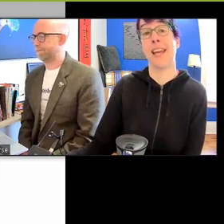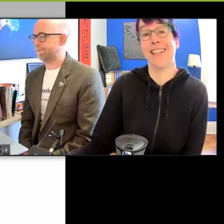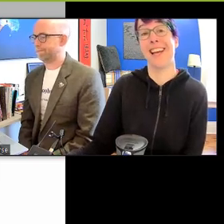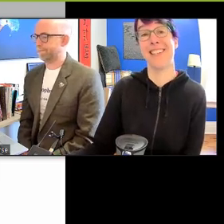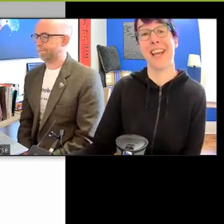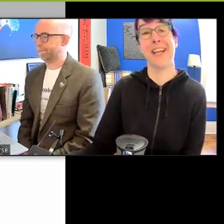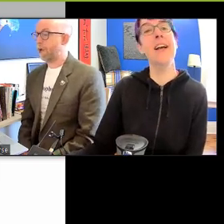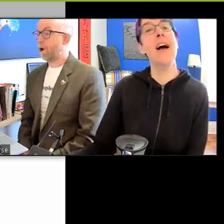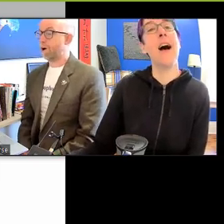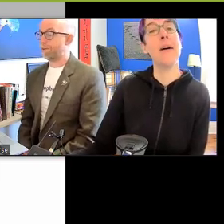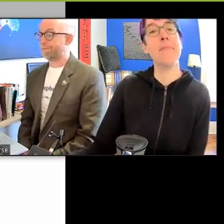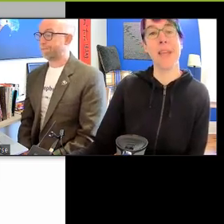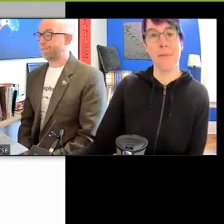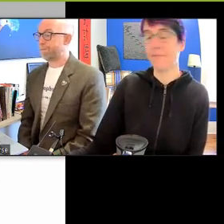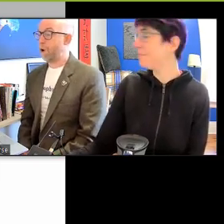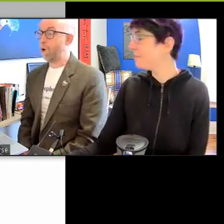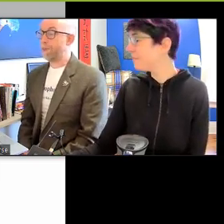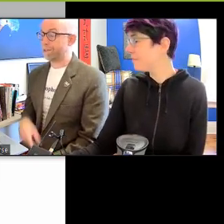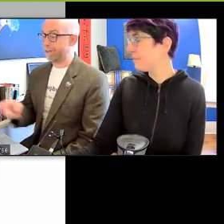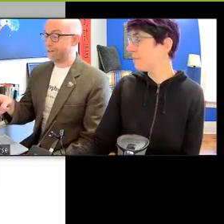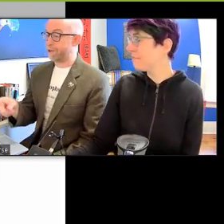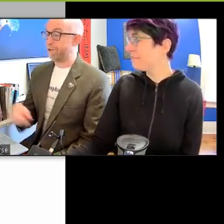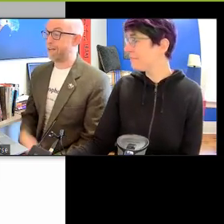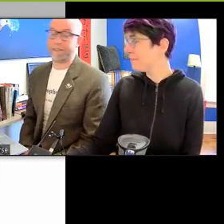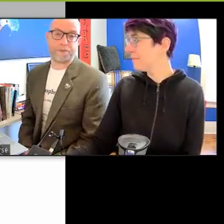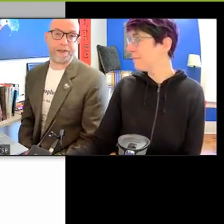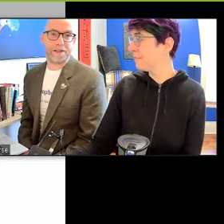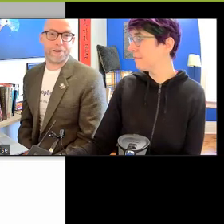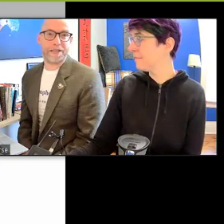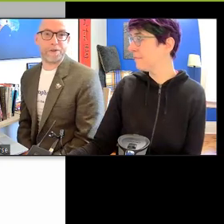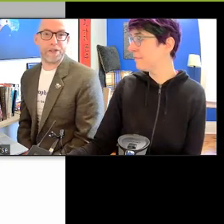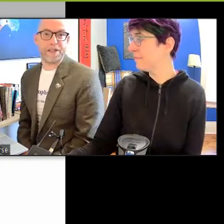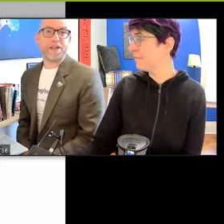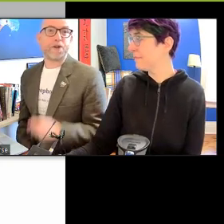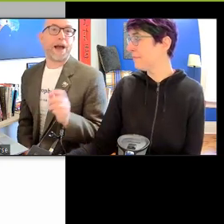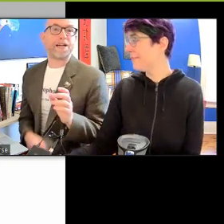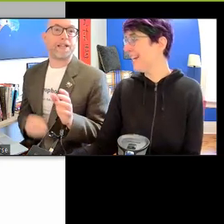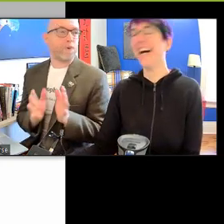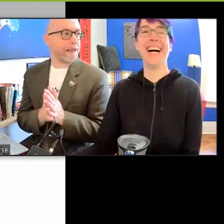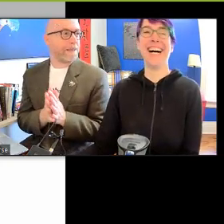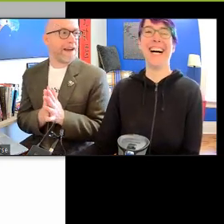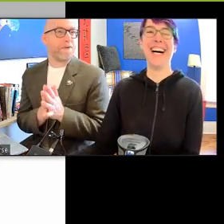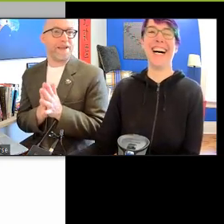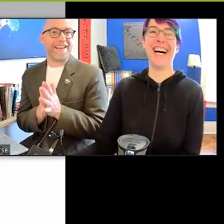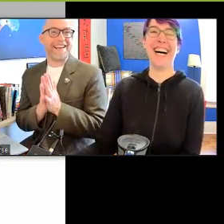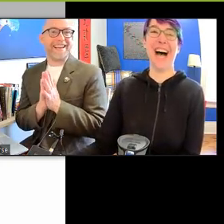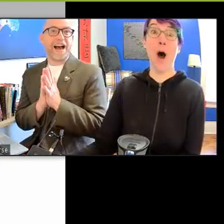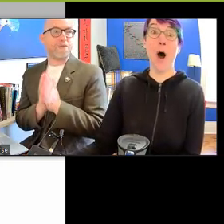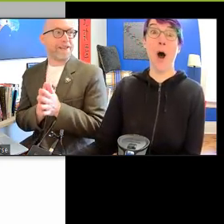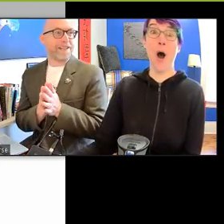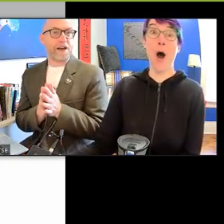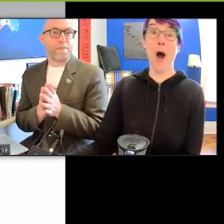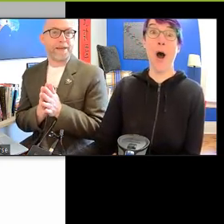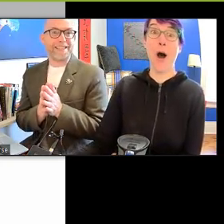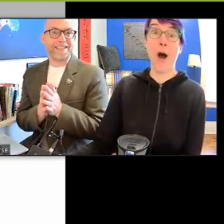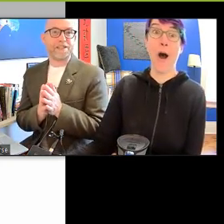topic test day. Yeah. Oh, that's good. The true test is reading the closed captions. So actually, that would be a